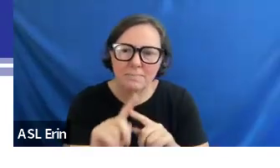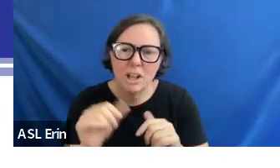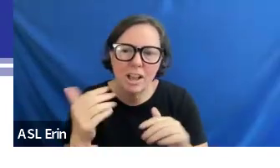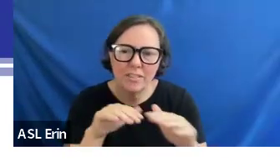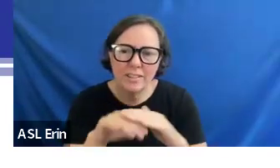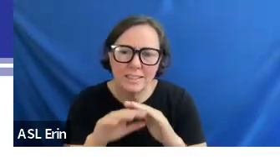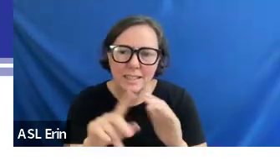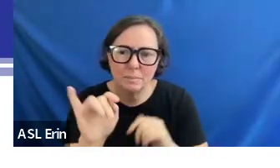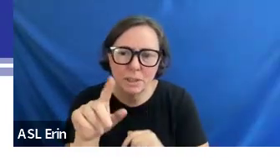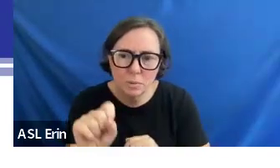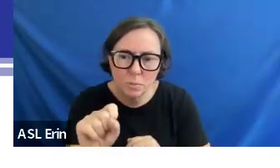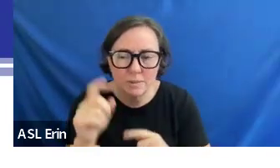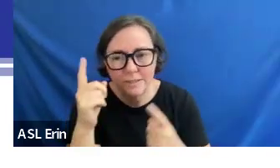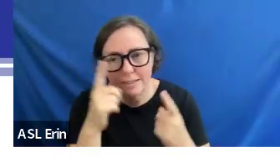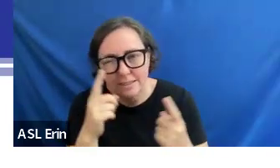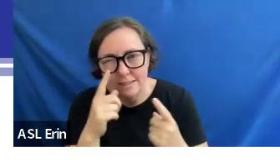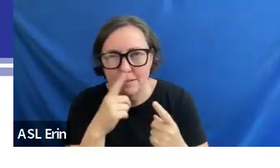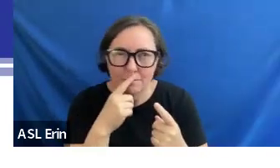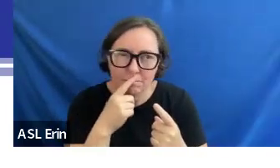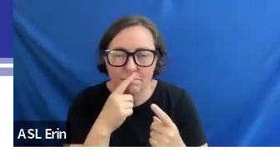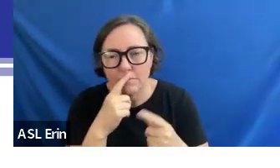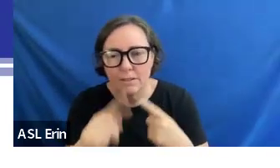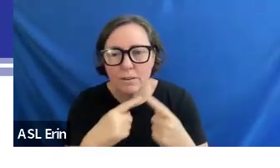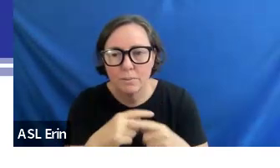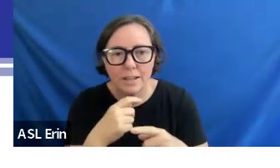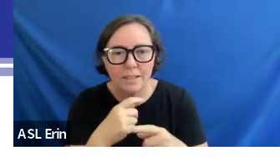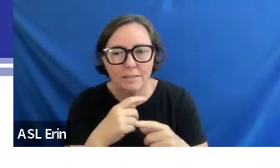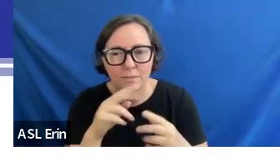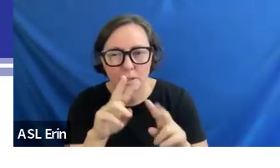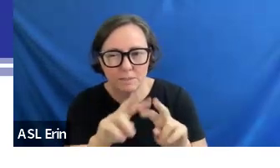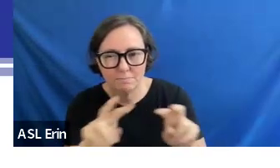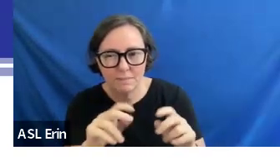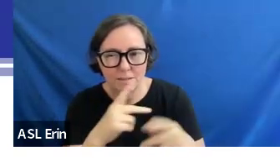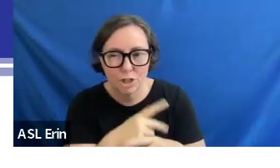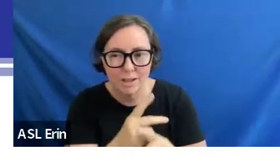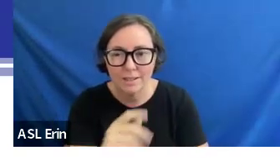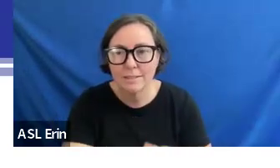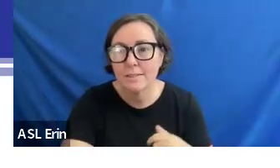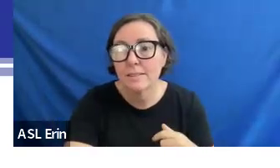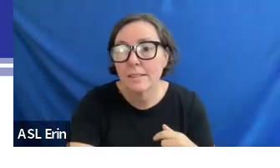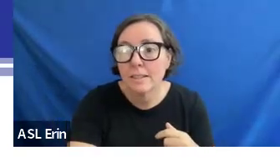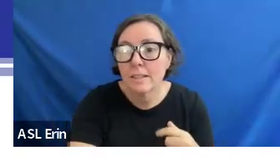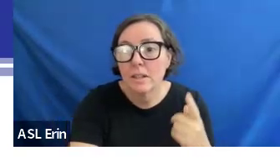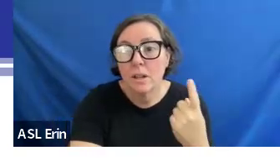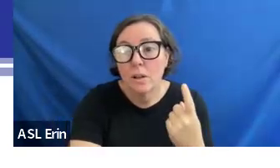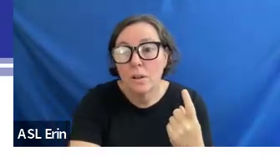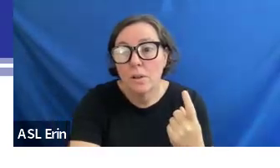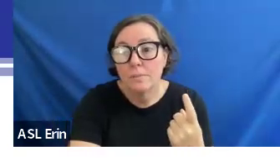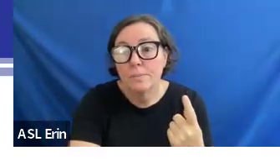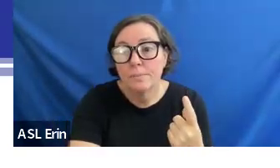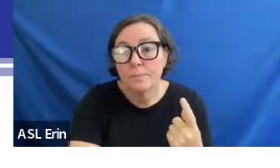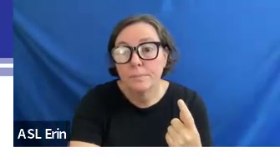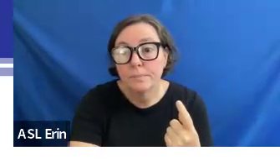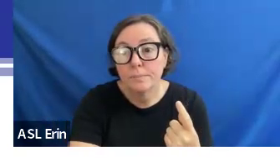accessibility tools and considerations we need to look at. And one way to navigate your